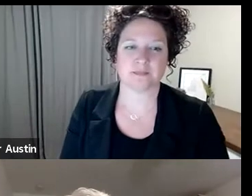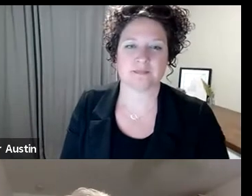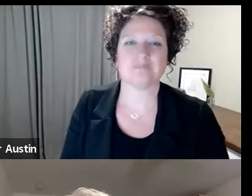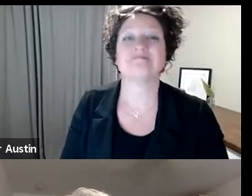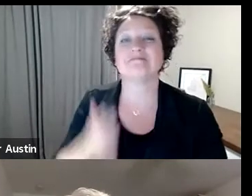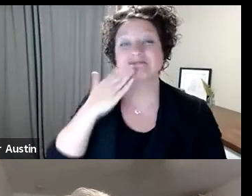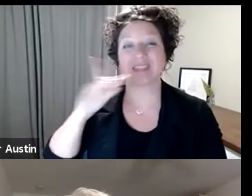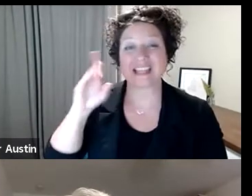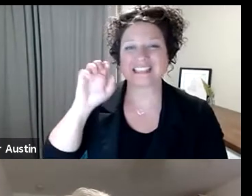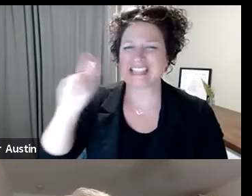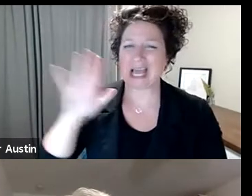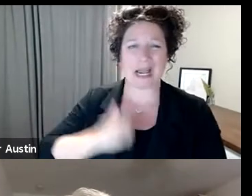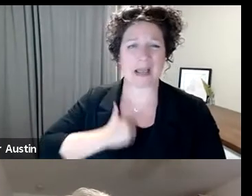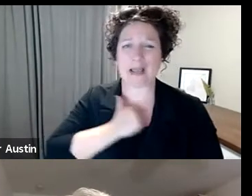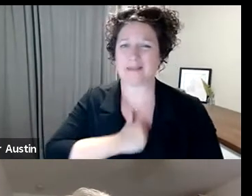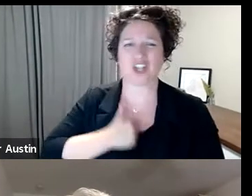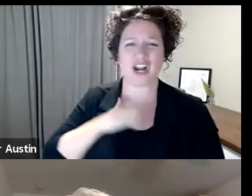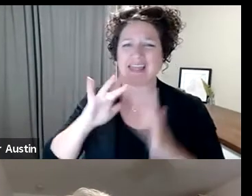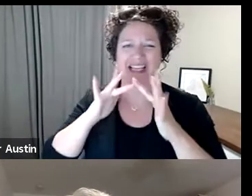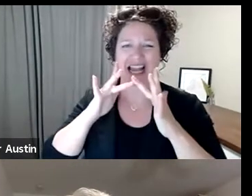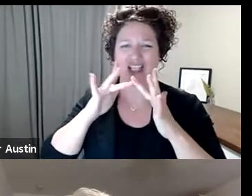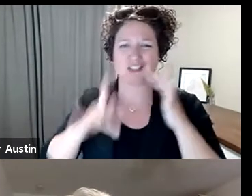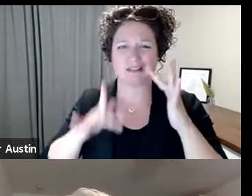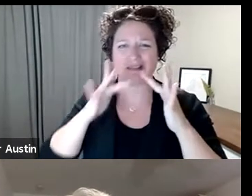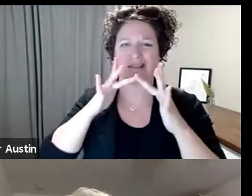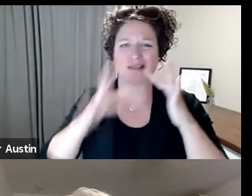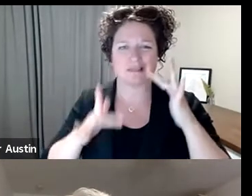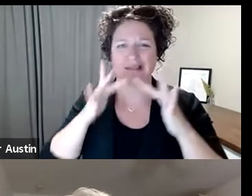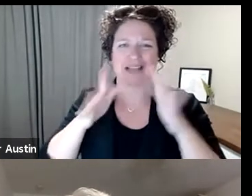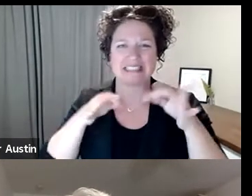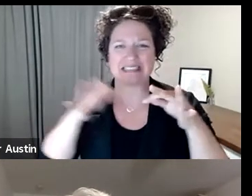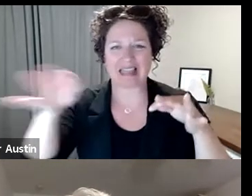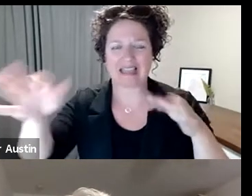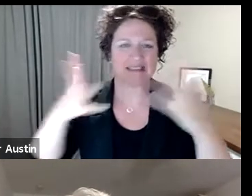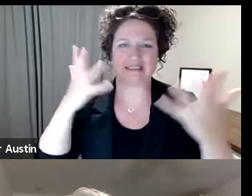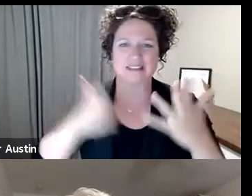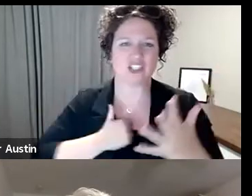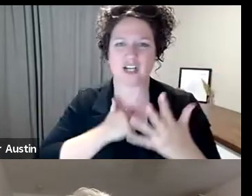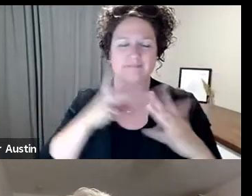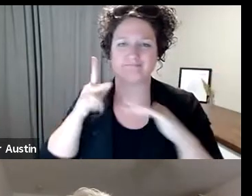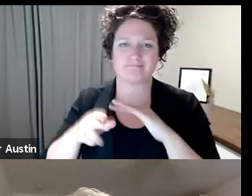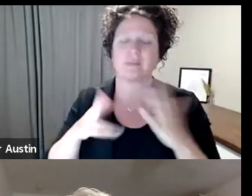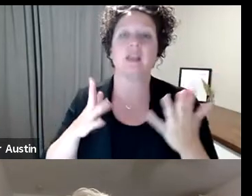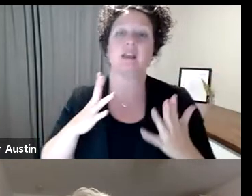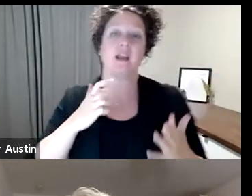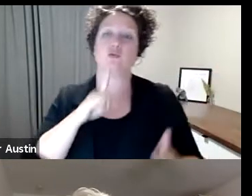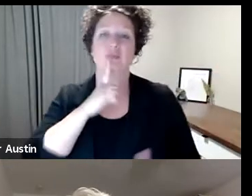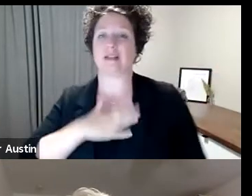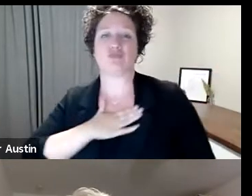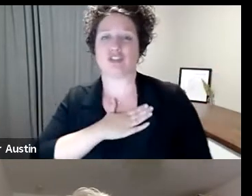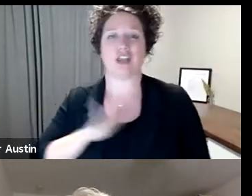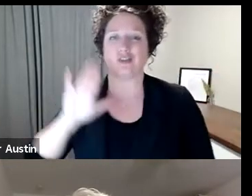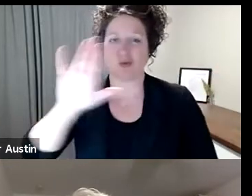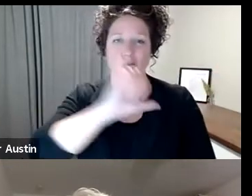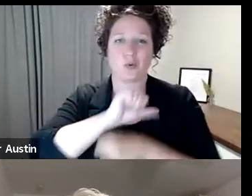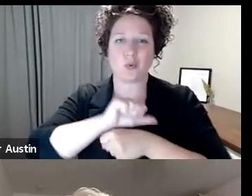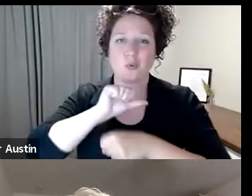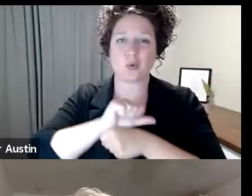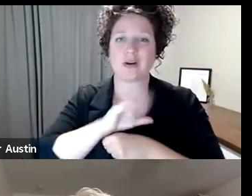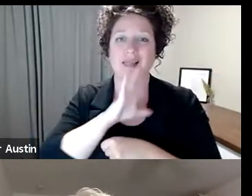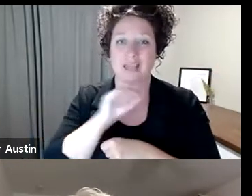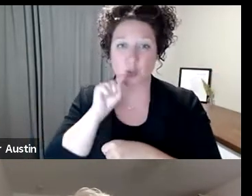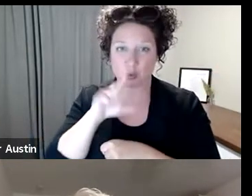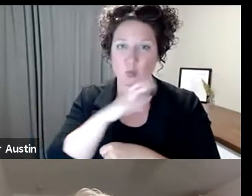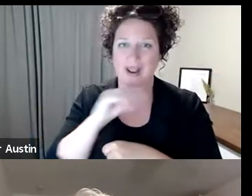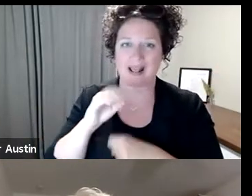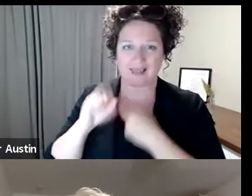Thanks, Dion. I'm sorry if our connection is getting delayed in any way. I really appreciate both the contributions that you and the